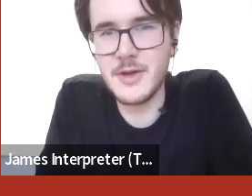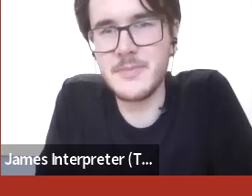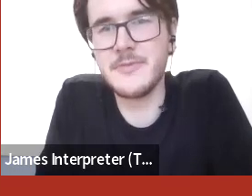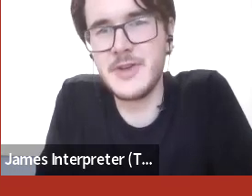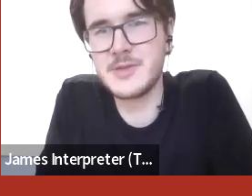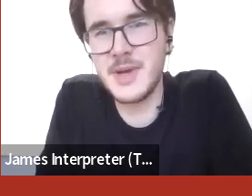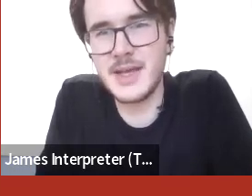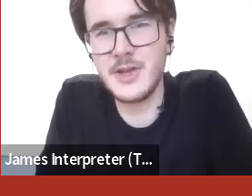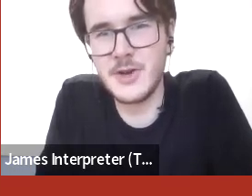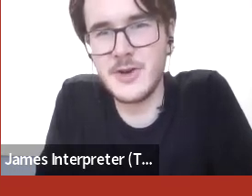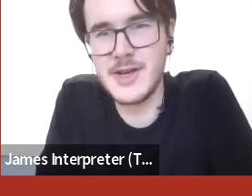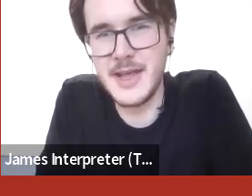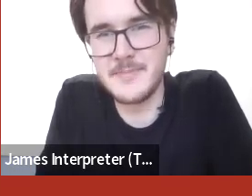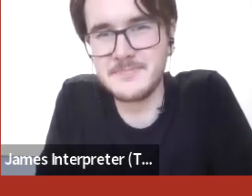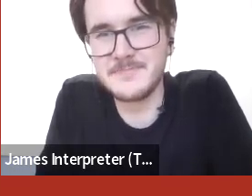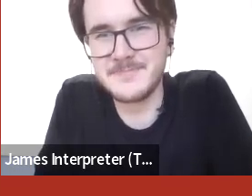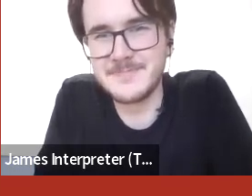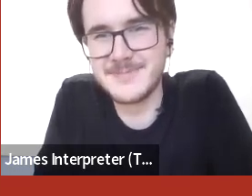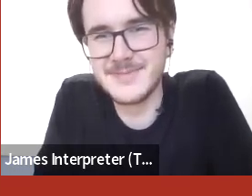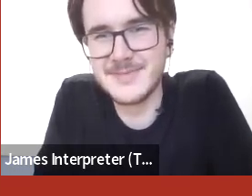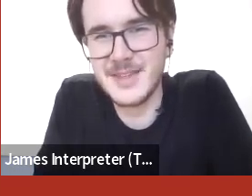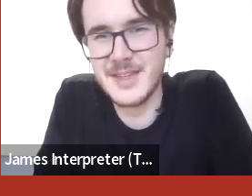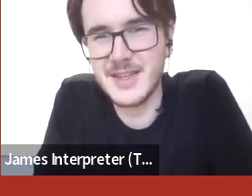So now finger spelling your name.